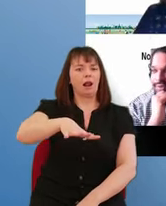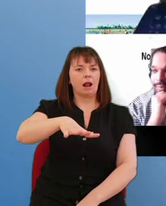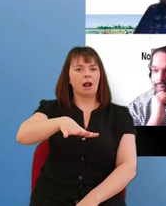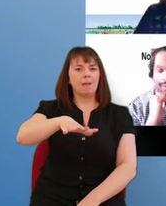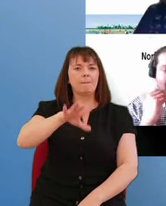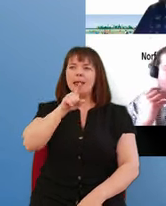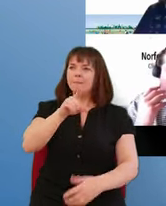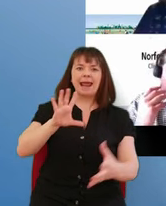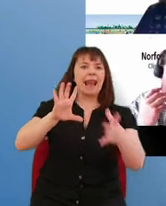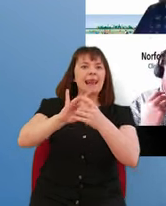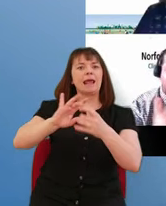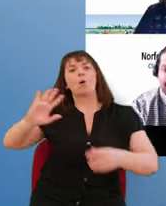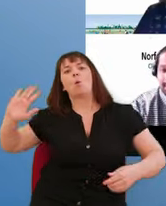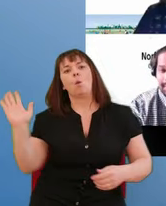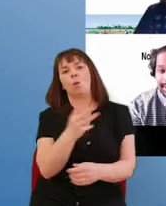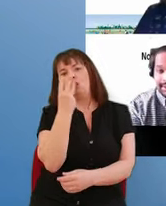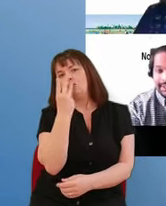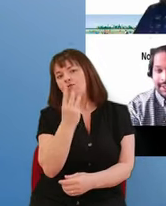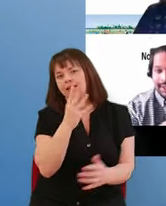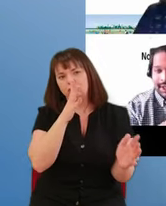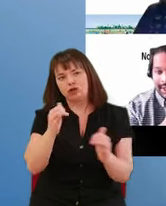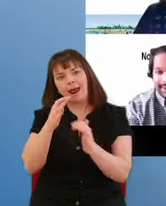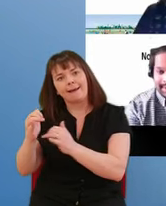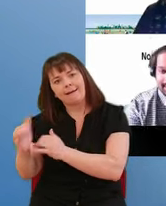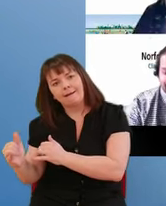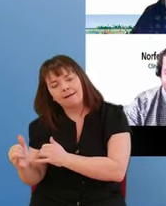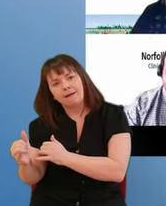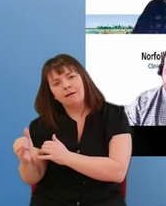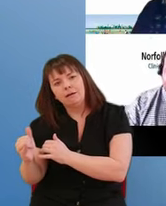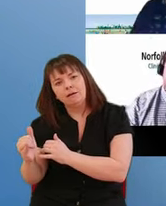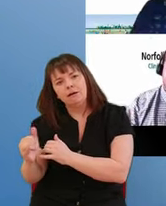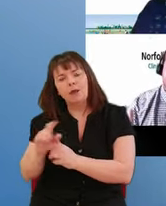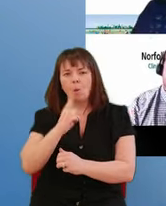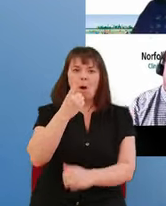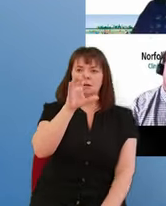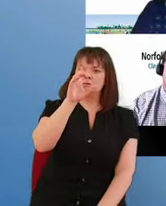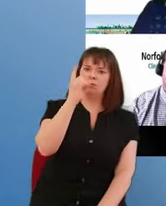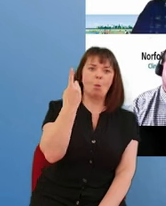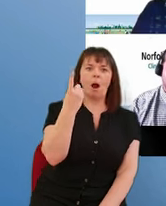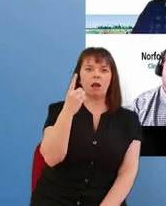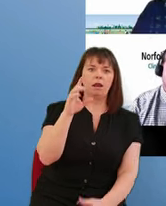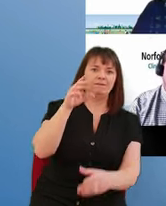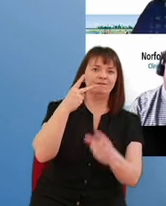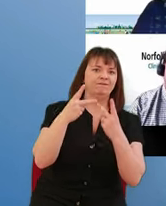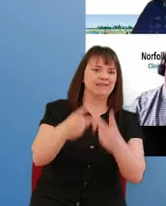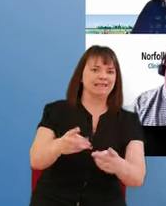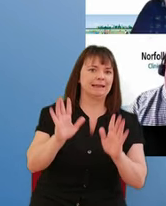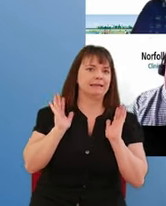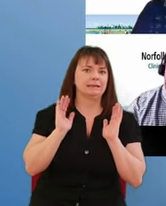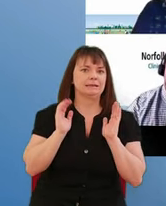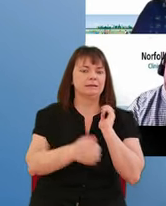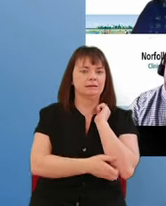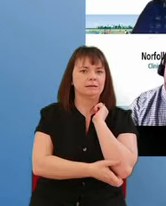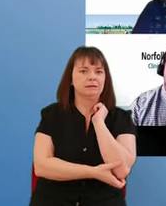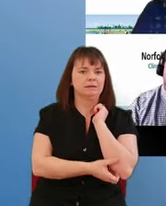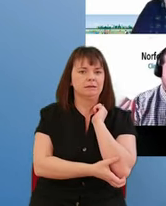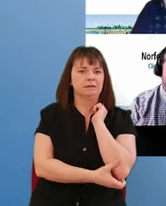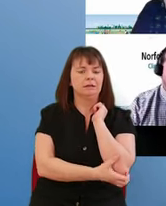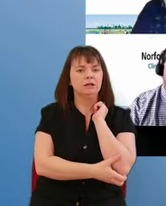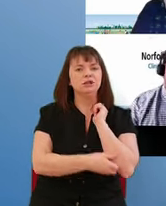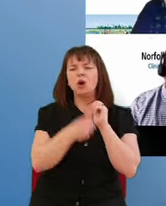examples from one of our colleagues in London, their centre is built up in a community approach. So rather than patients going to a GP